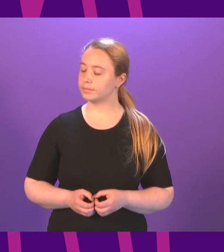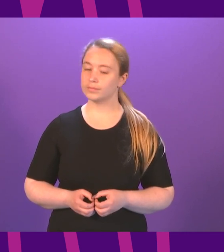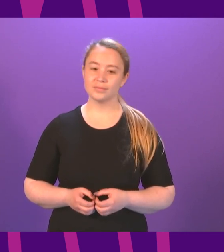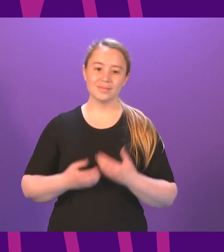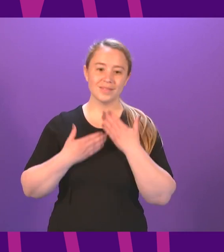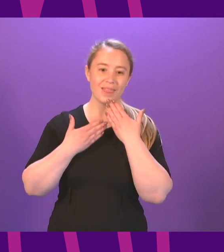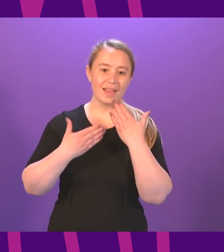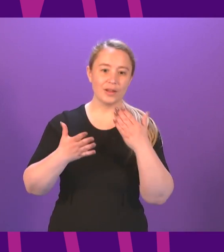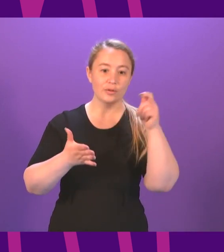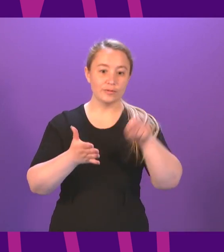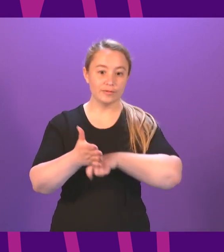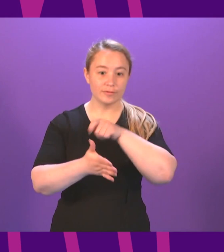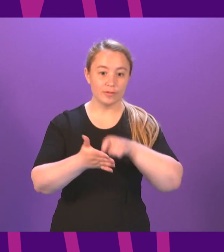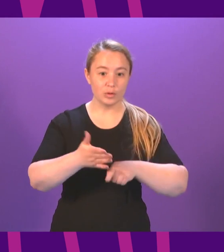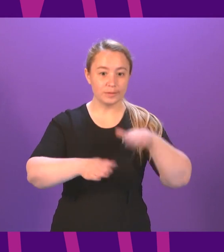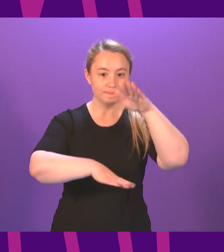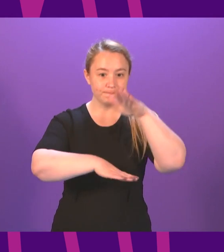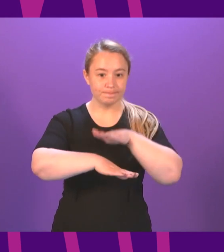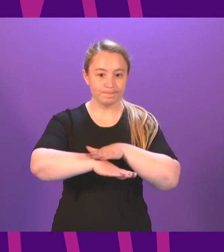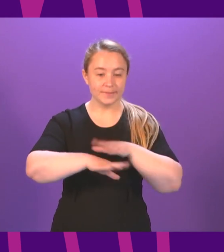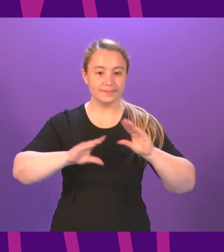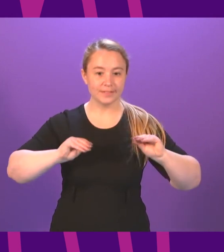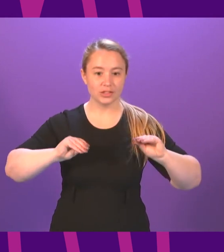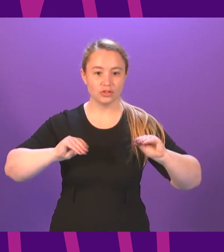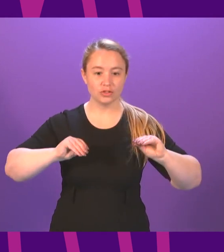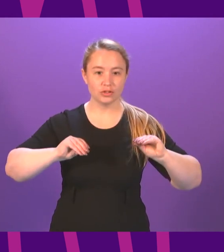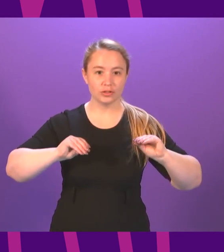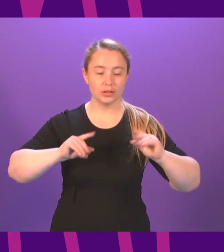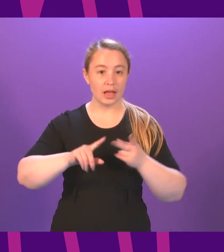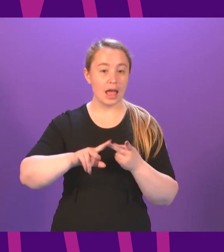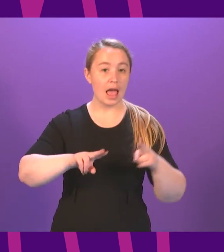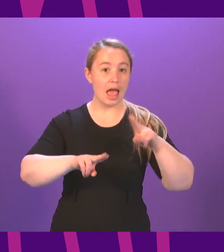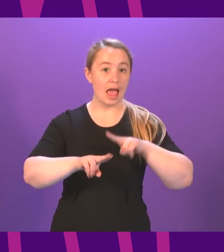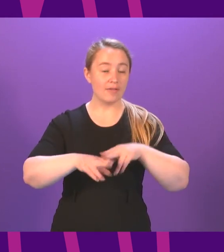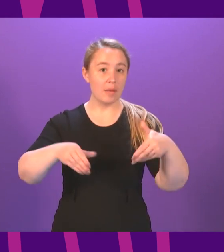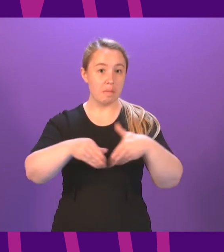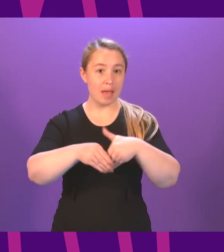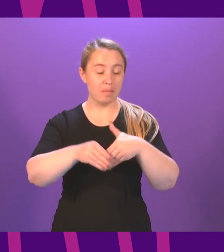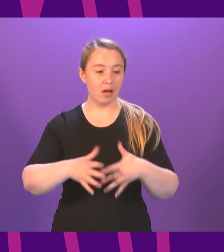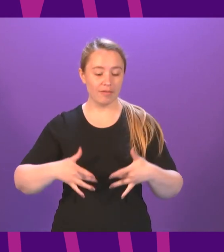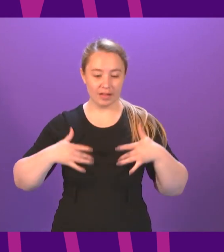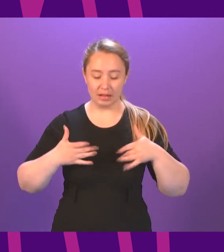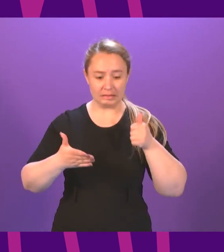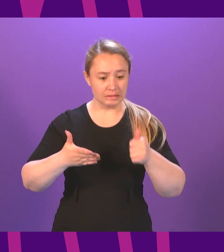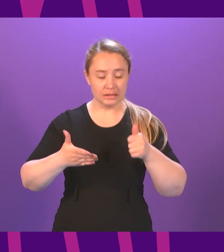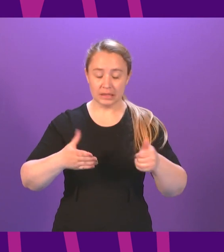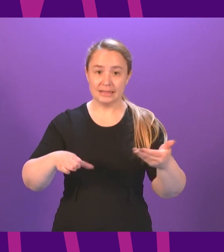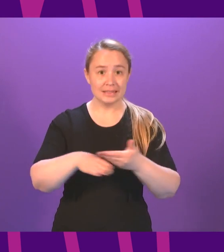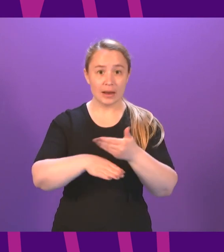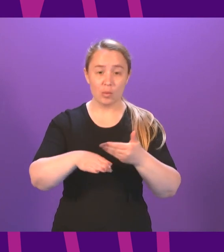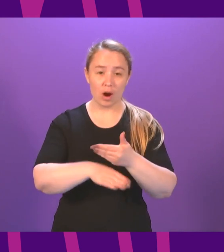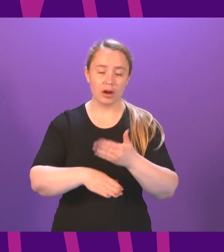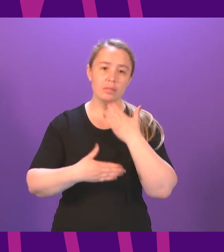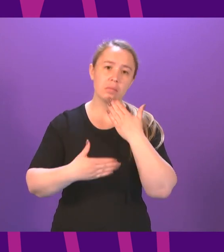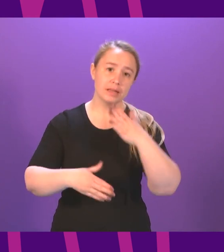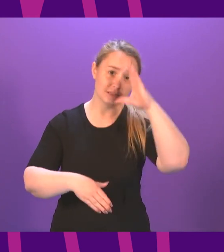Thank you. The voting time has ended. Could any member who believes they've been unable to cast their vote please advise that they'd like